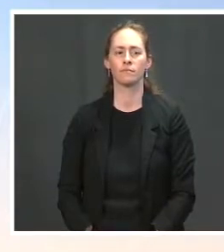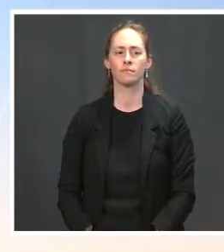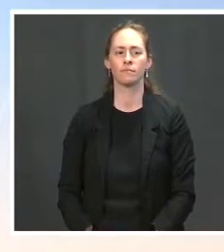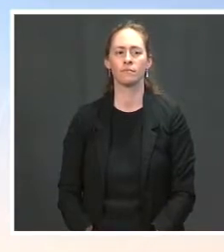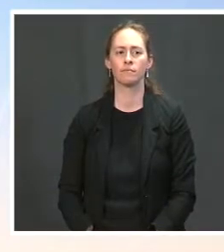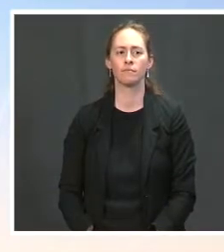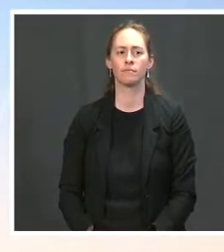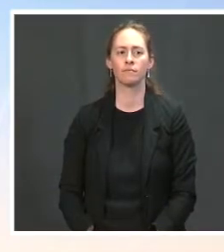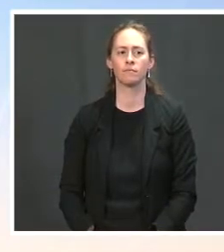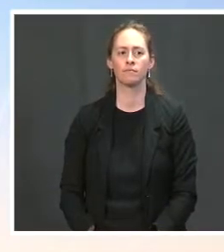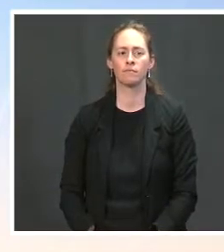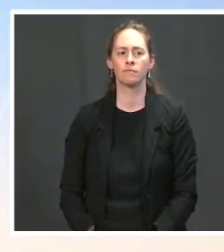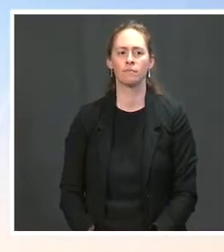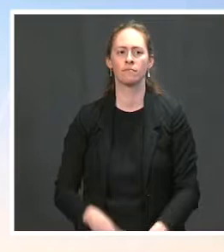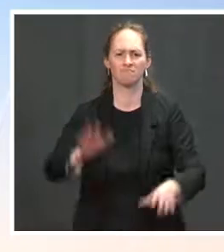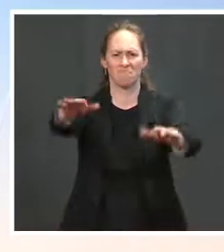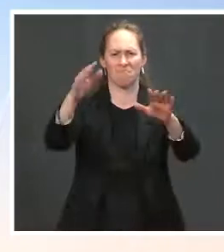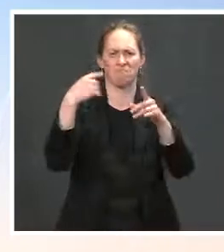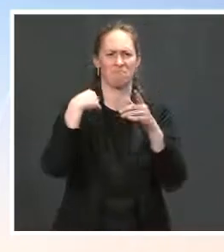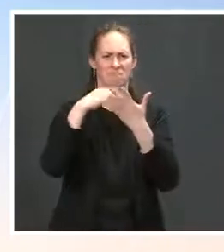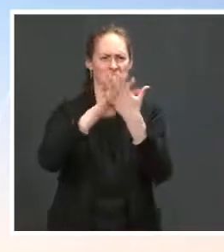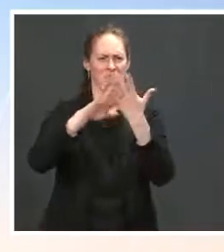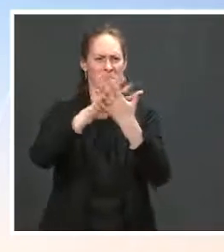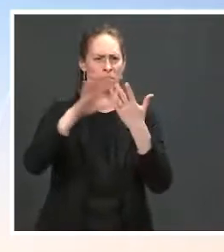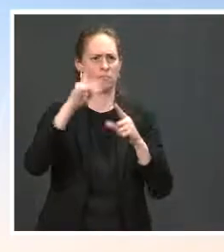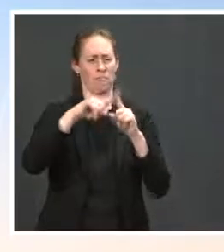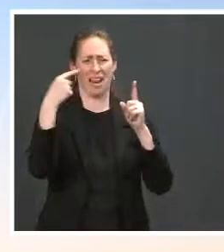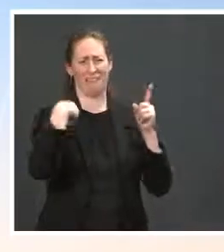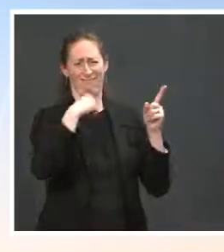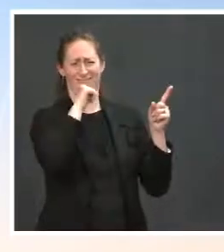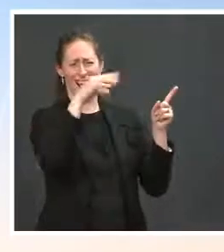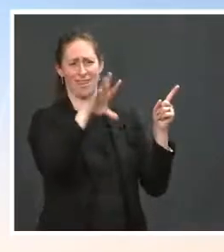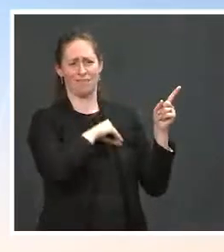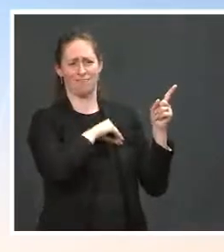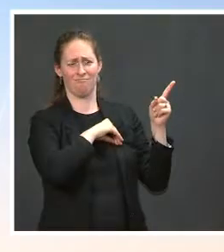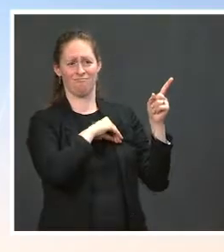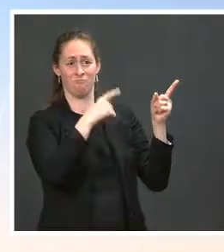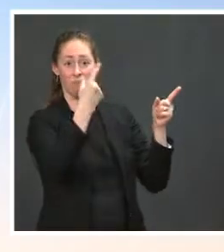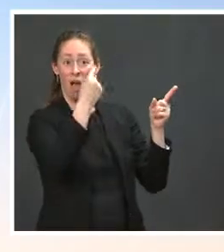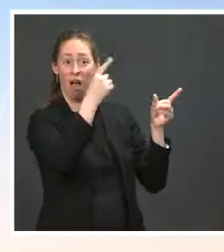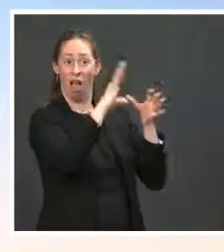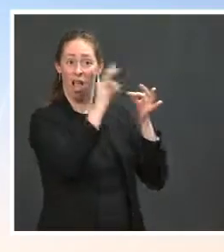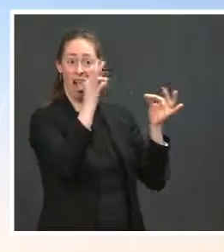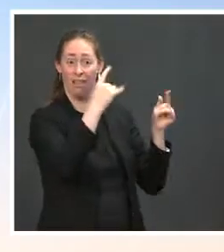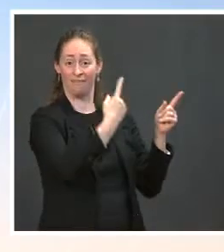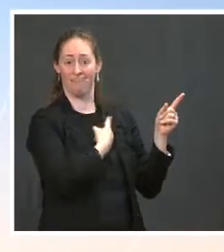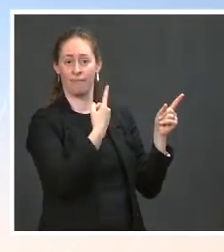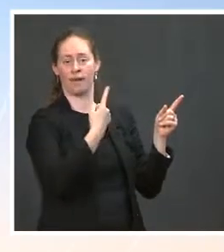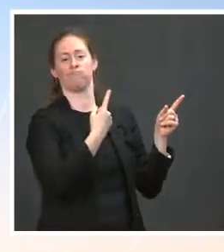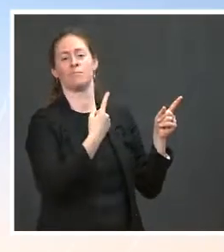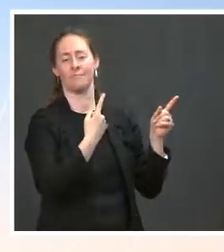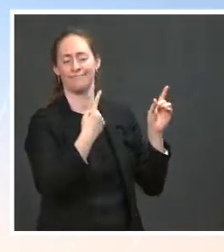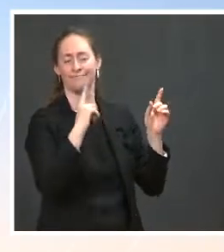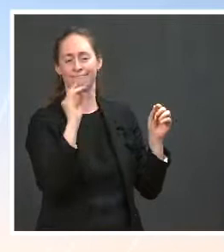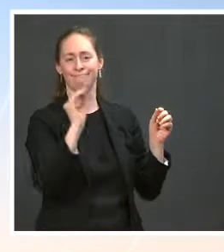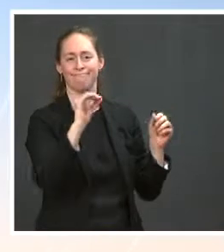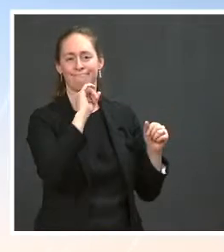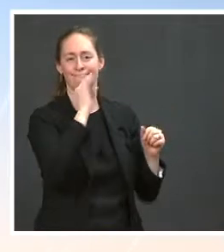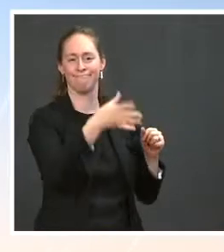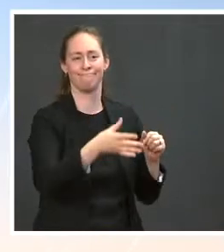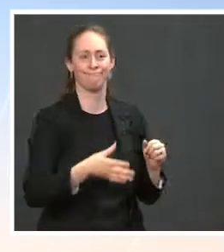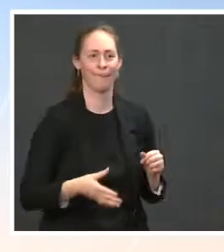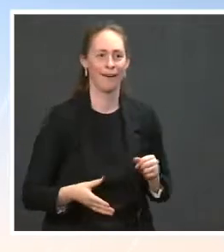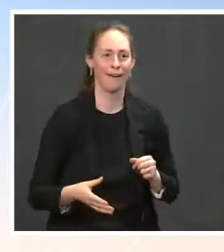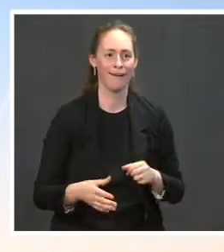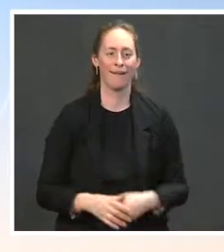take anything President Putin says personally. We have tough skin. And then the second question is on February 2nd, this is to immigration. Biden signed